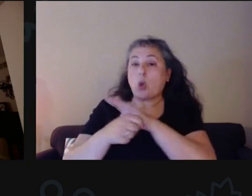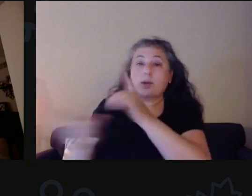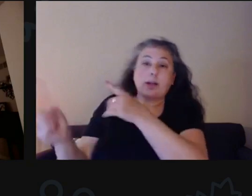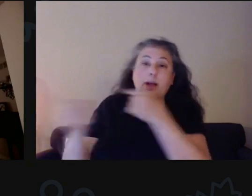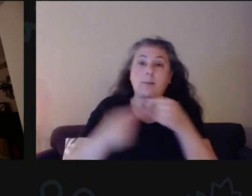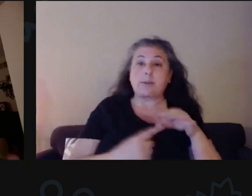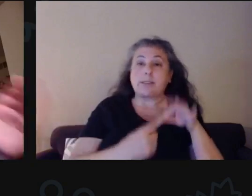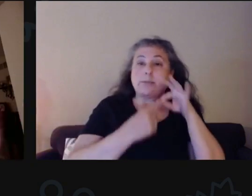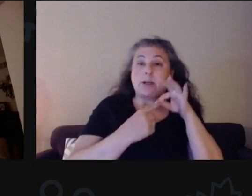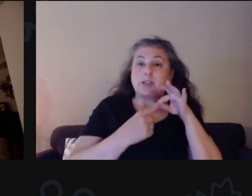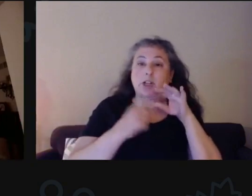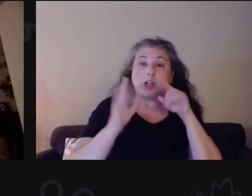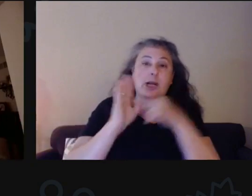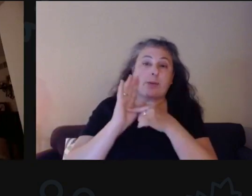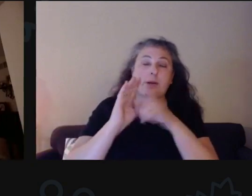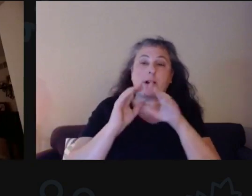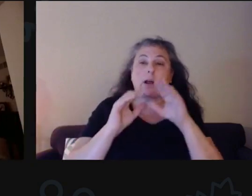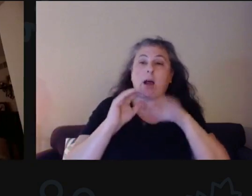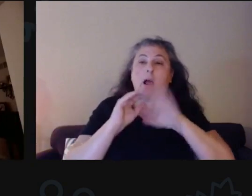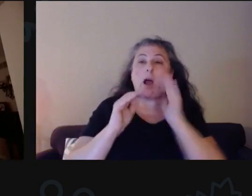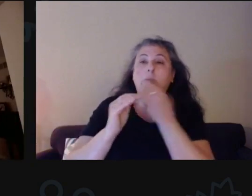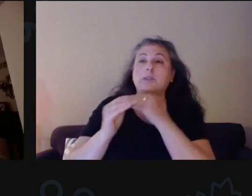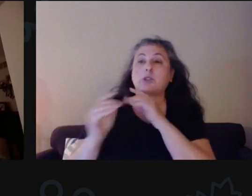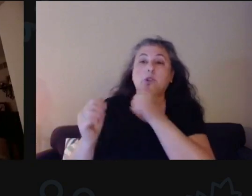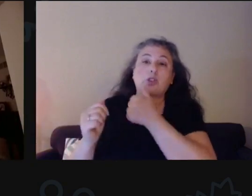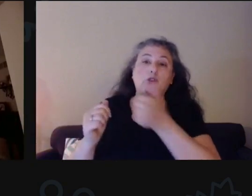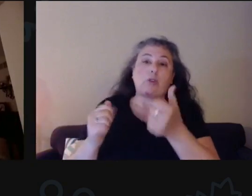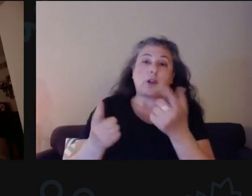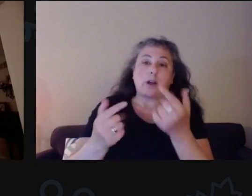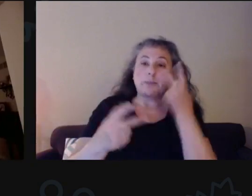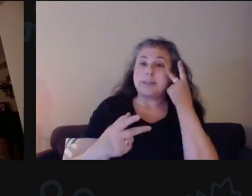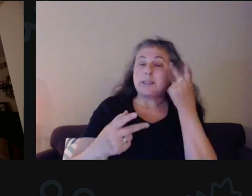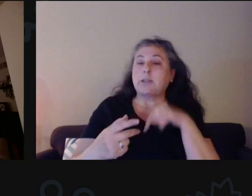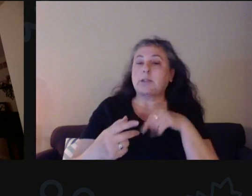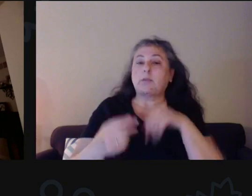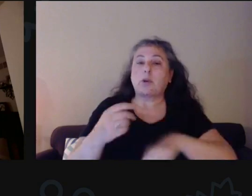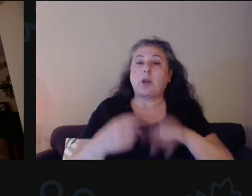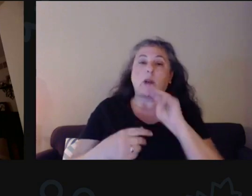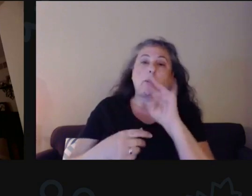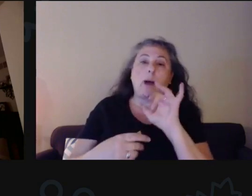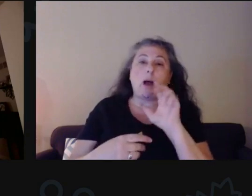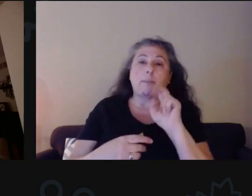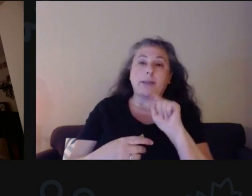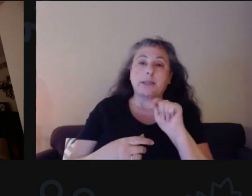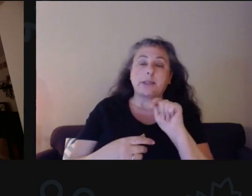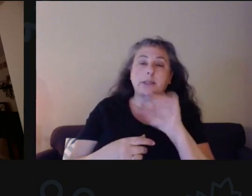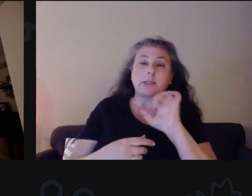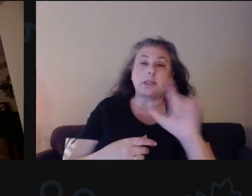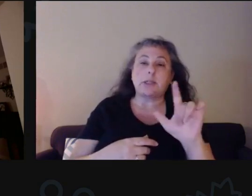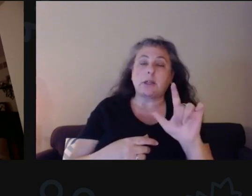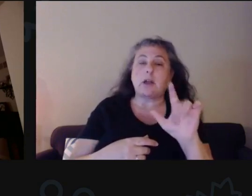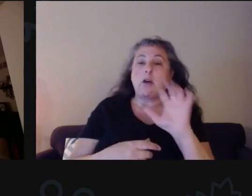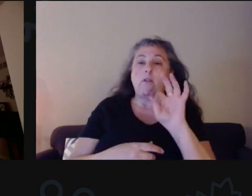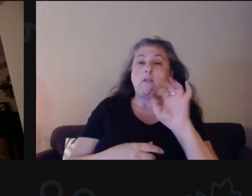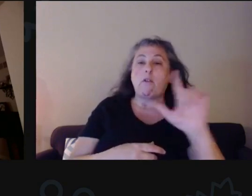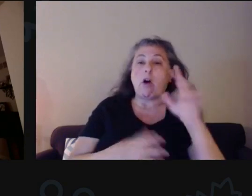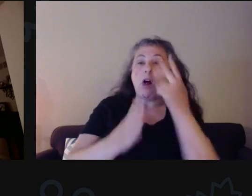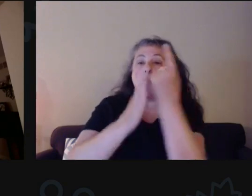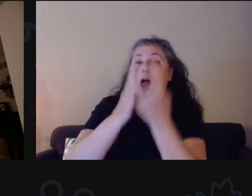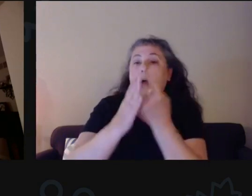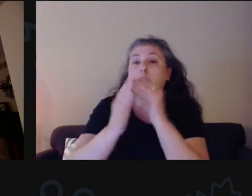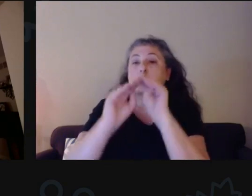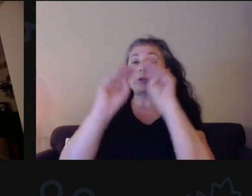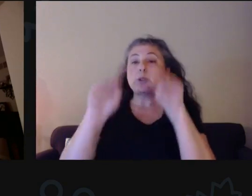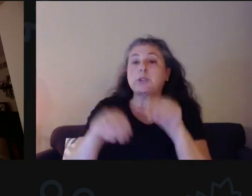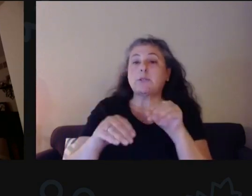exhibit at our museum, or you know, you can always travel to come and see us. We're located in Mahomet, Illinois, and our current fall hours have the museum